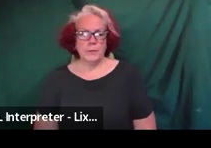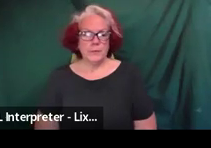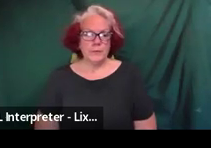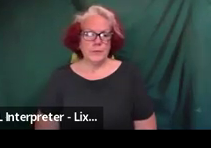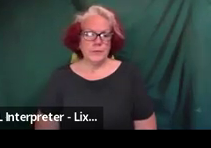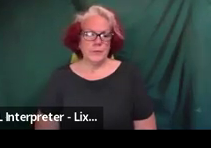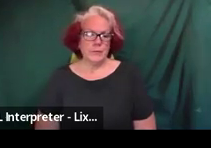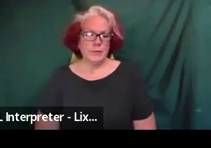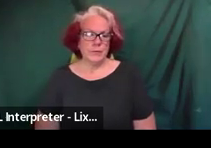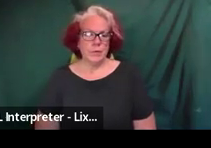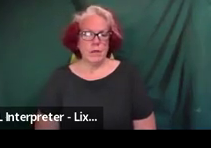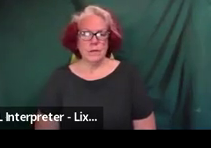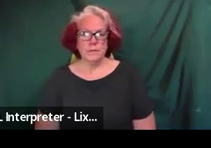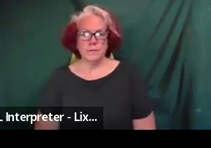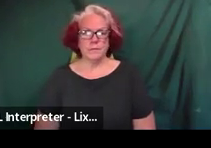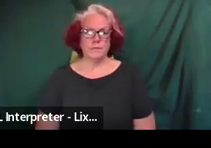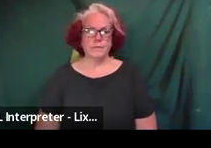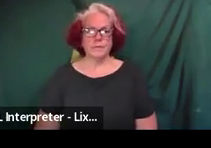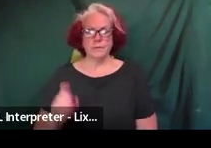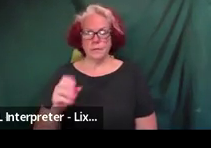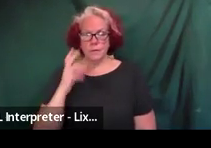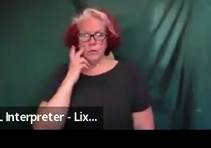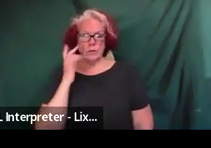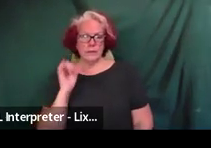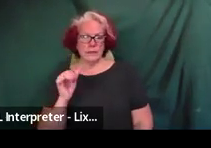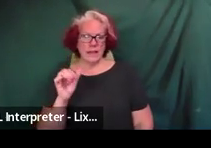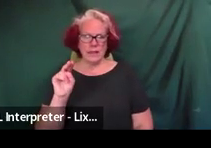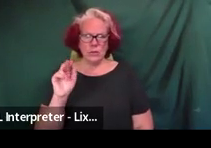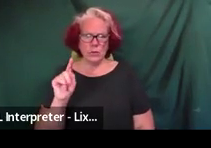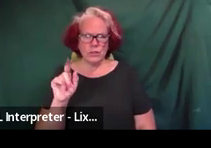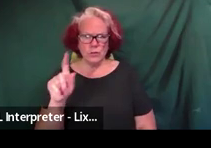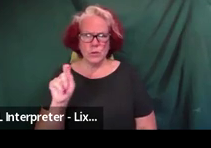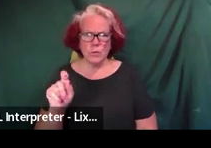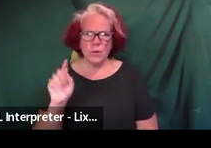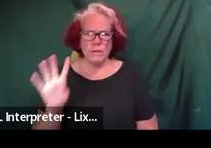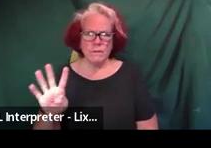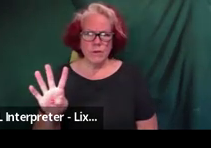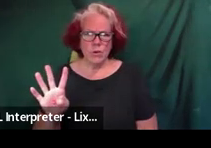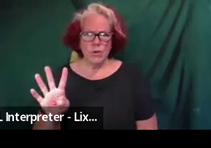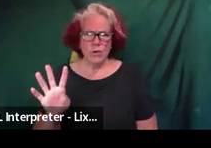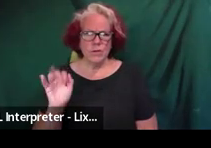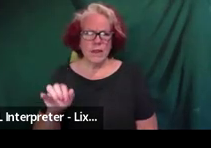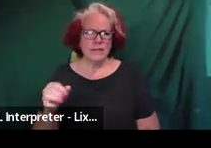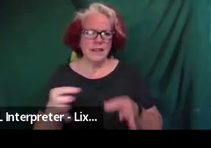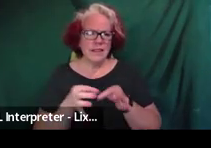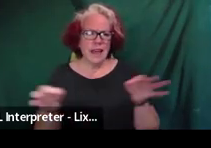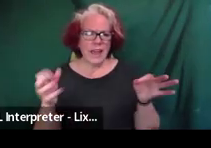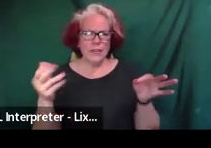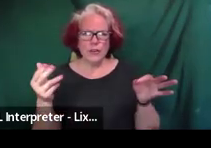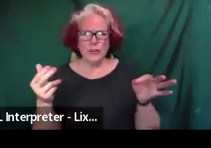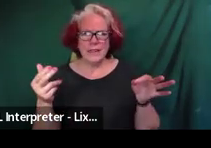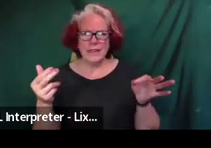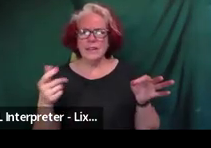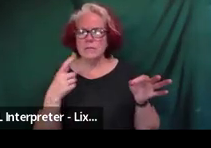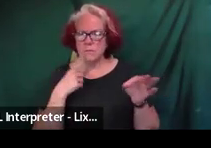And so you will see that notation on 1.4, which is line 13. You will see that it is